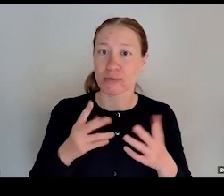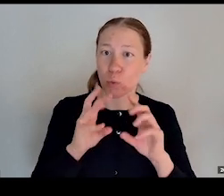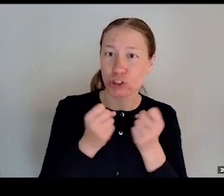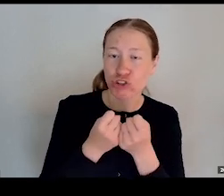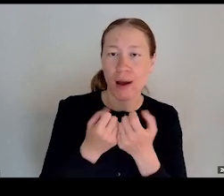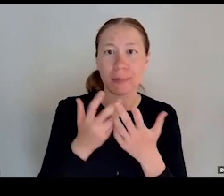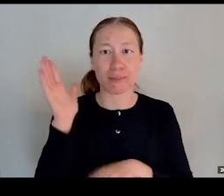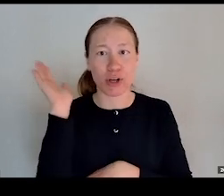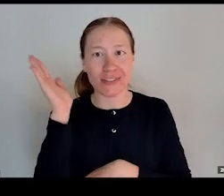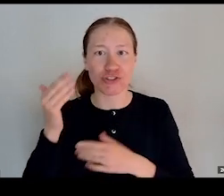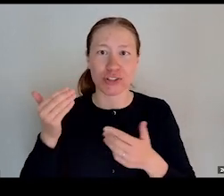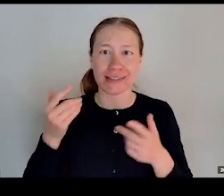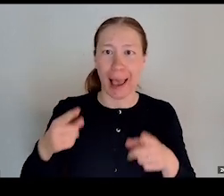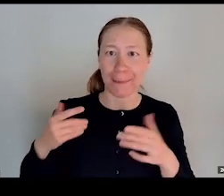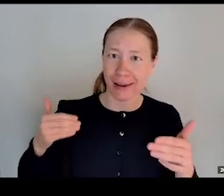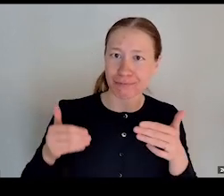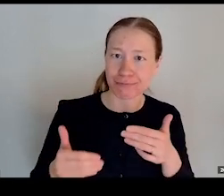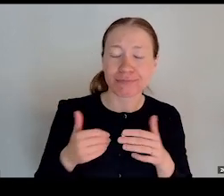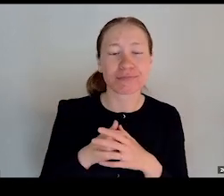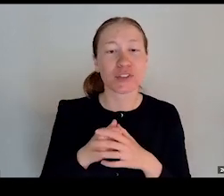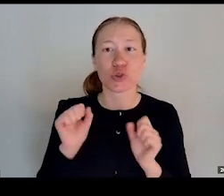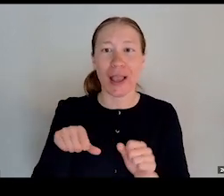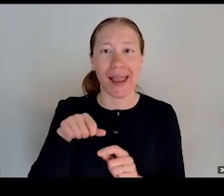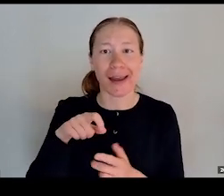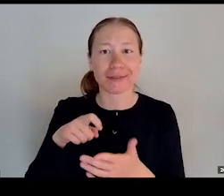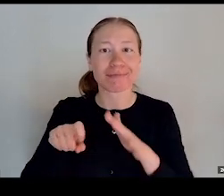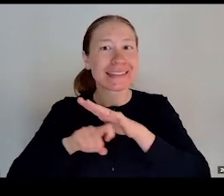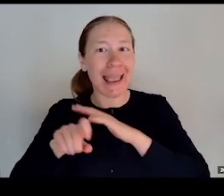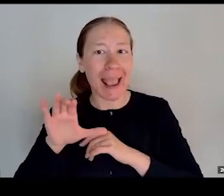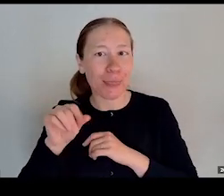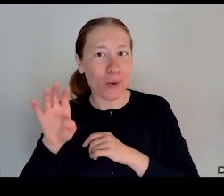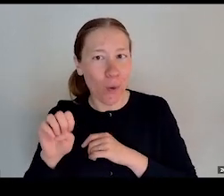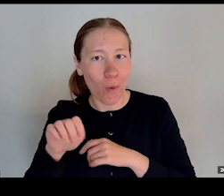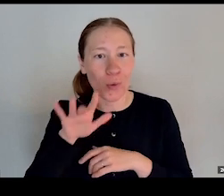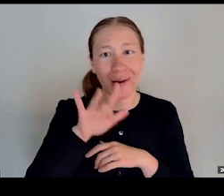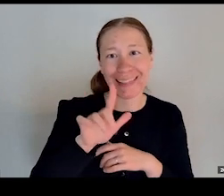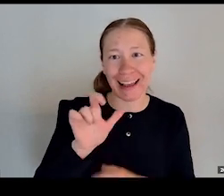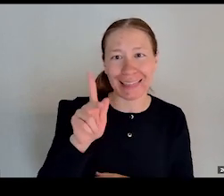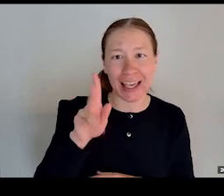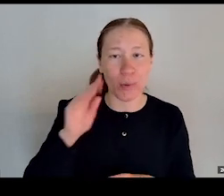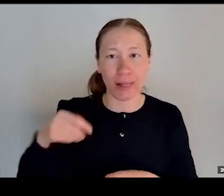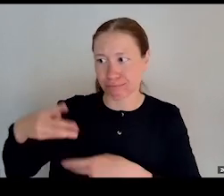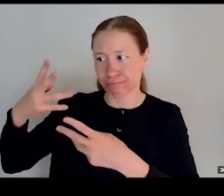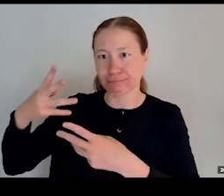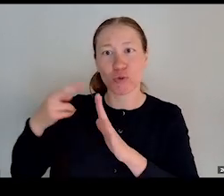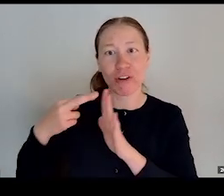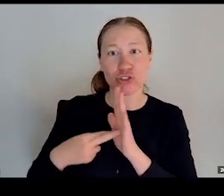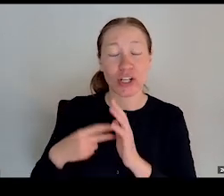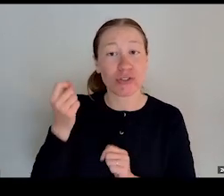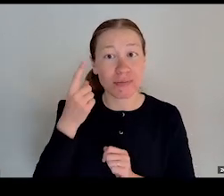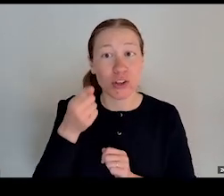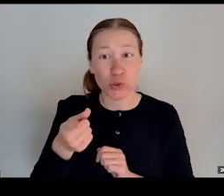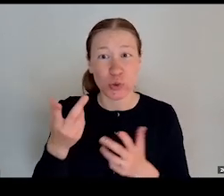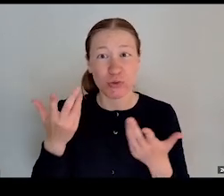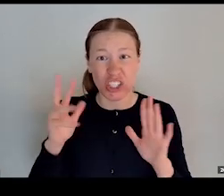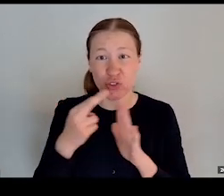interactive workshops. So you can either scan the code or click on the link. It'll take you to that registration. Do know that if you register, but you